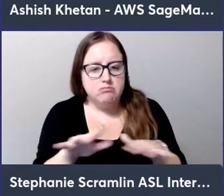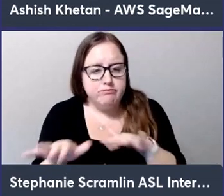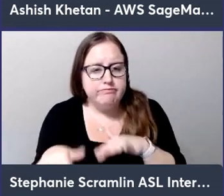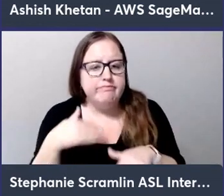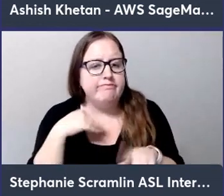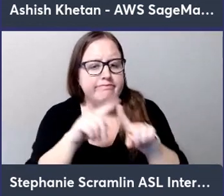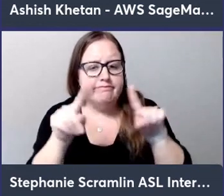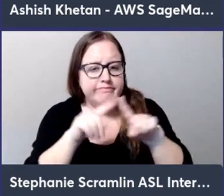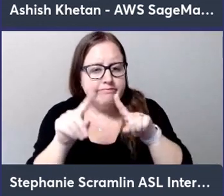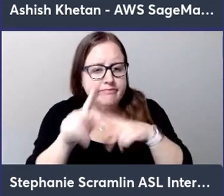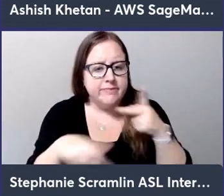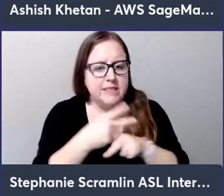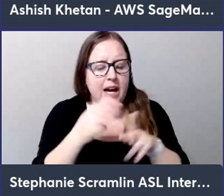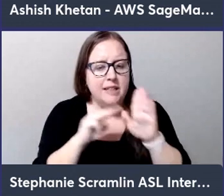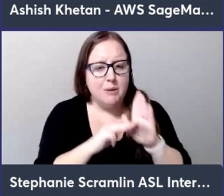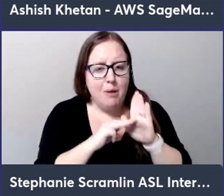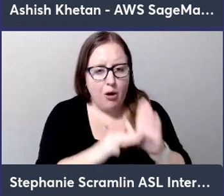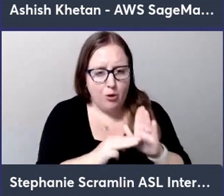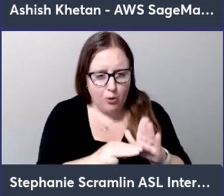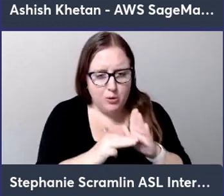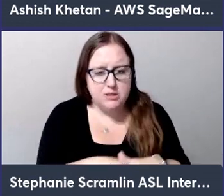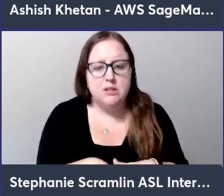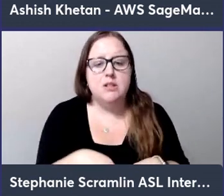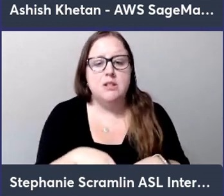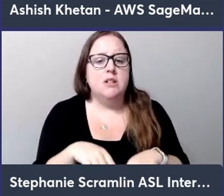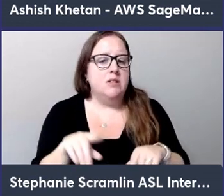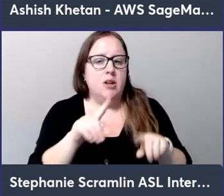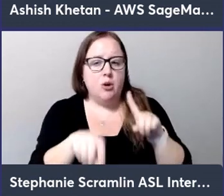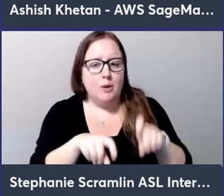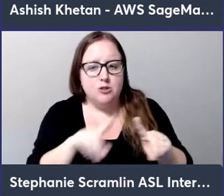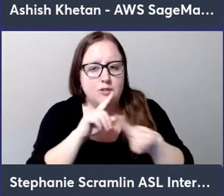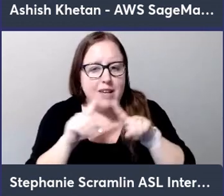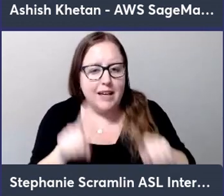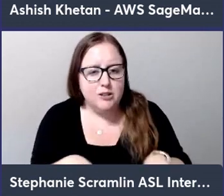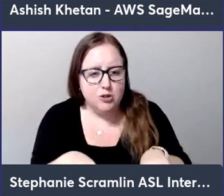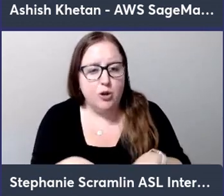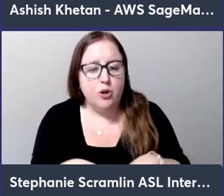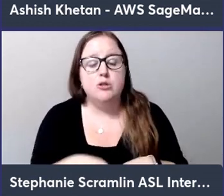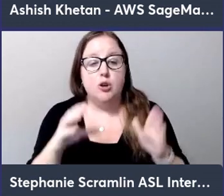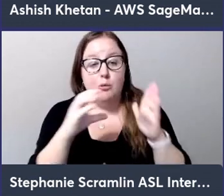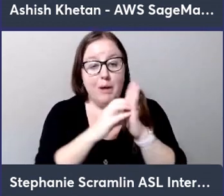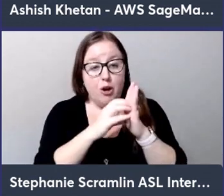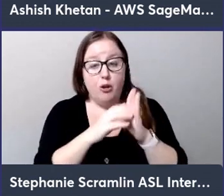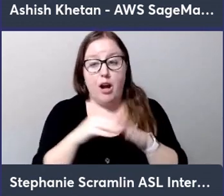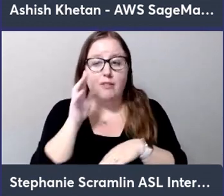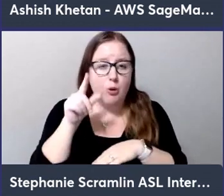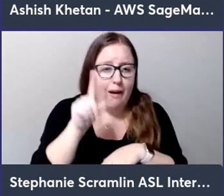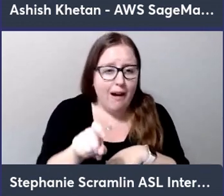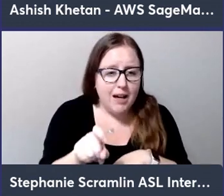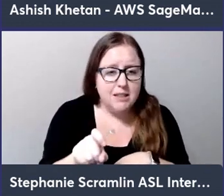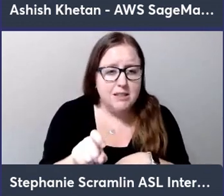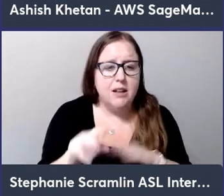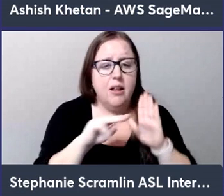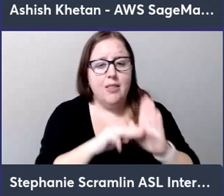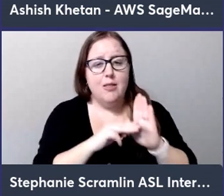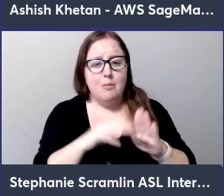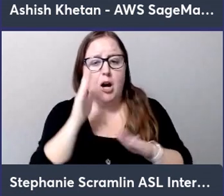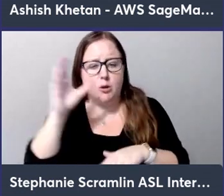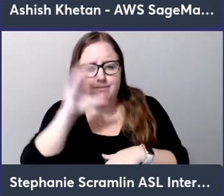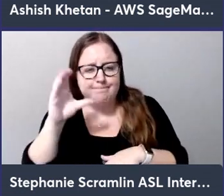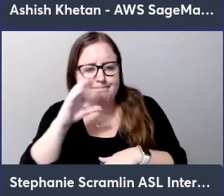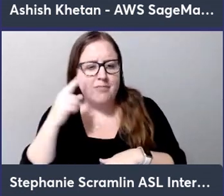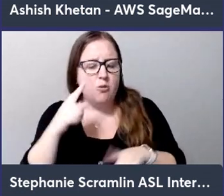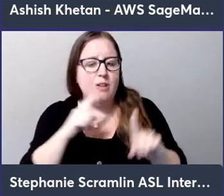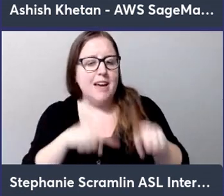movie review. You have question answering. You input a paragraph and you ask a question, then the model will return where is the answer in that inputted